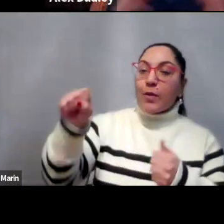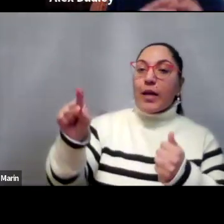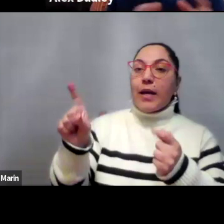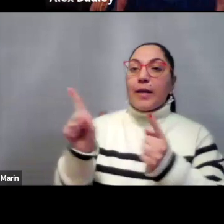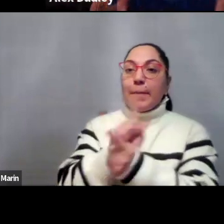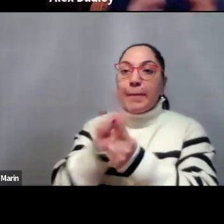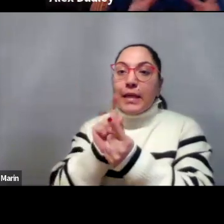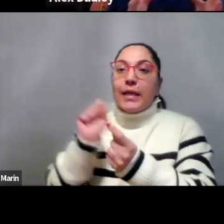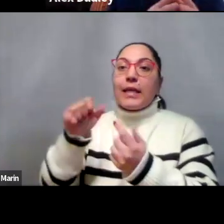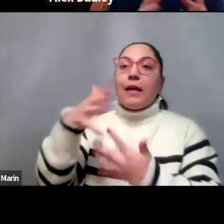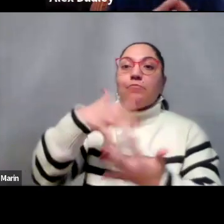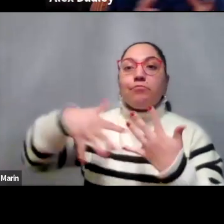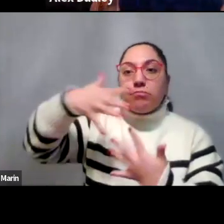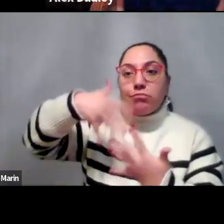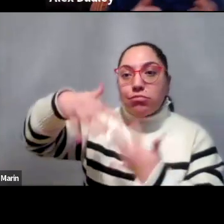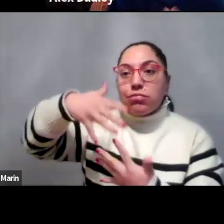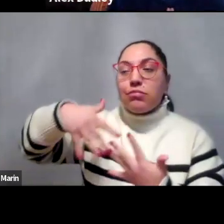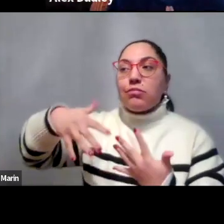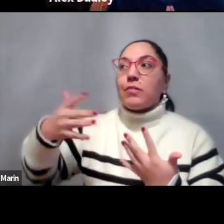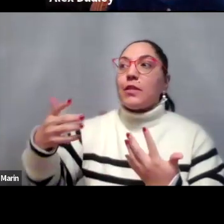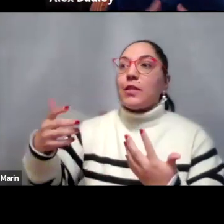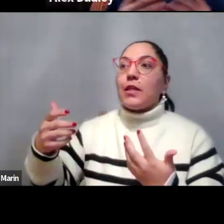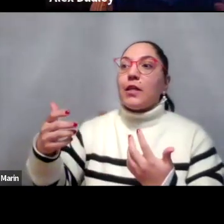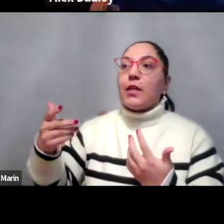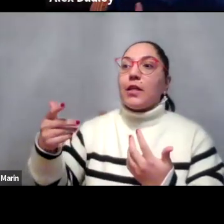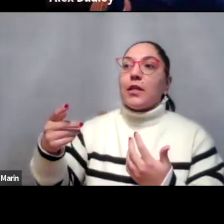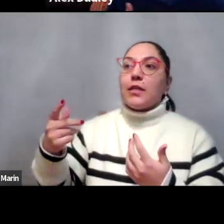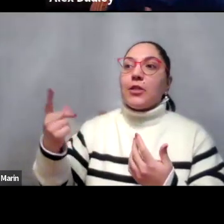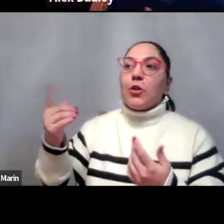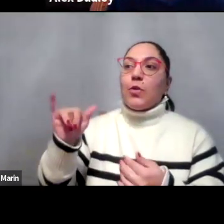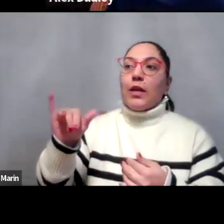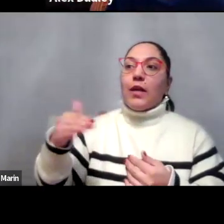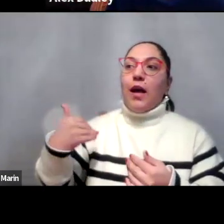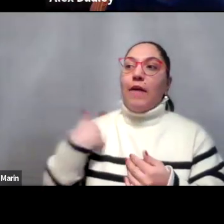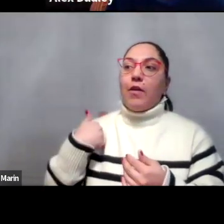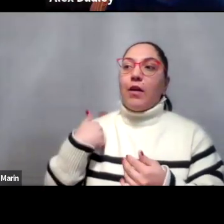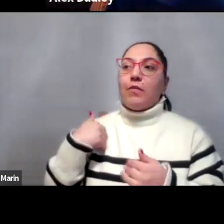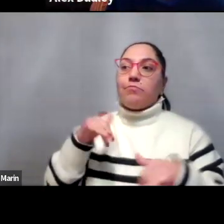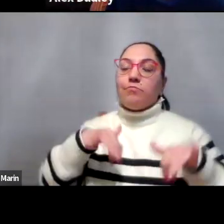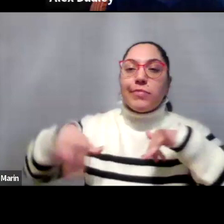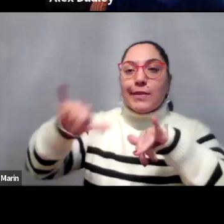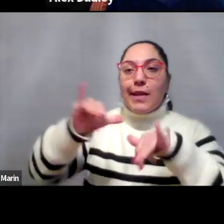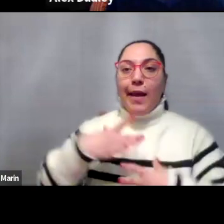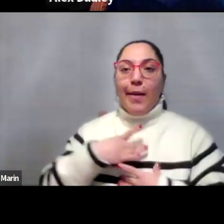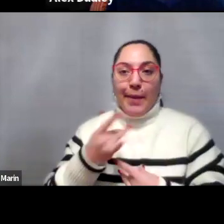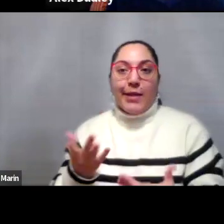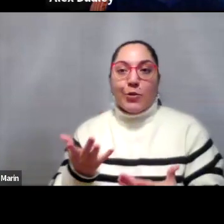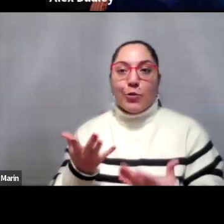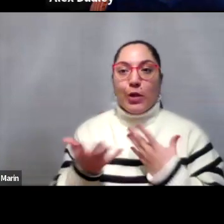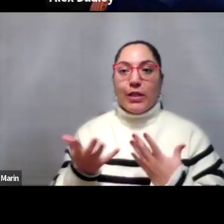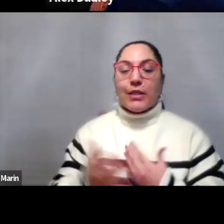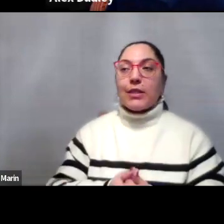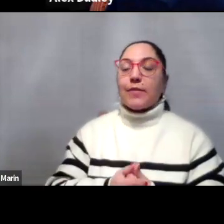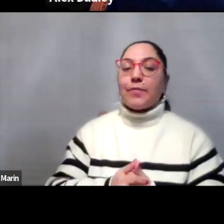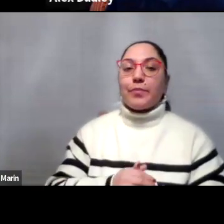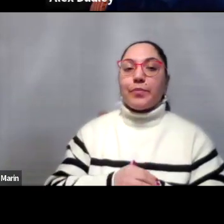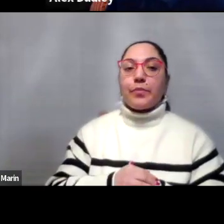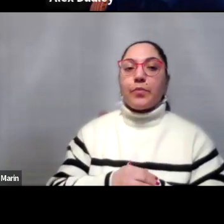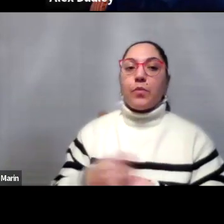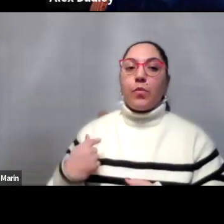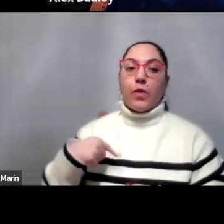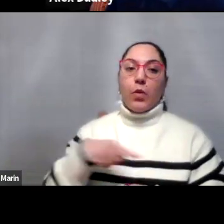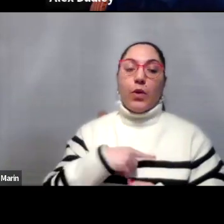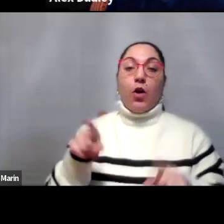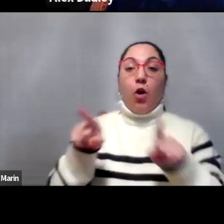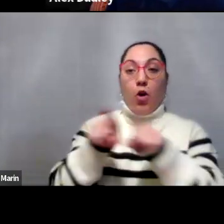a thing to talk about with people and do some of that social skill development. We also really help